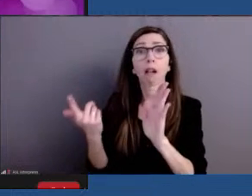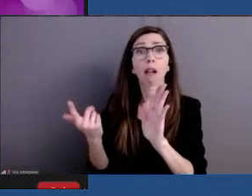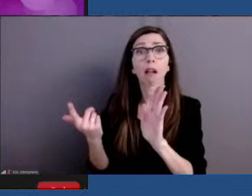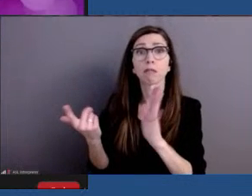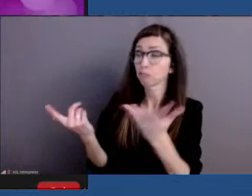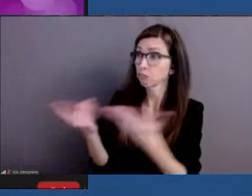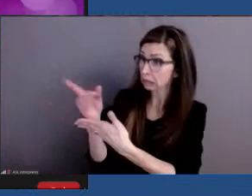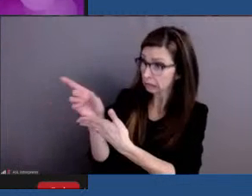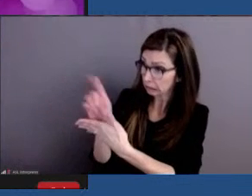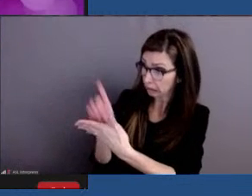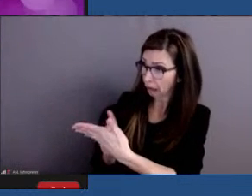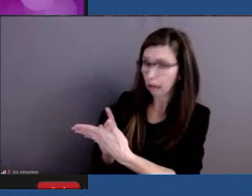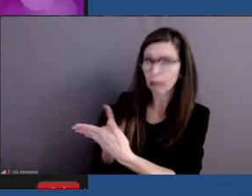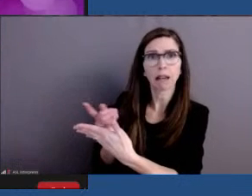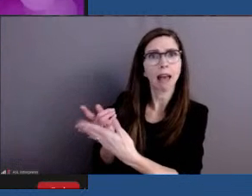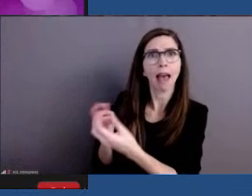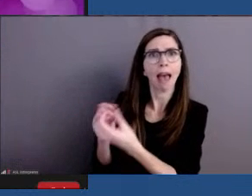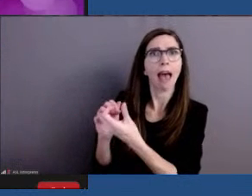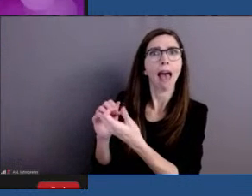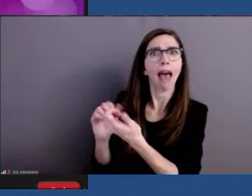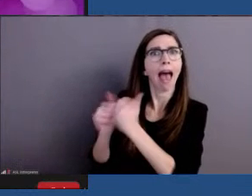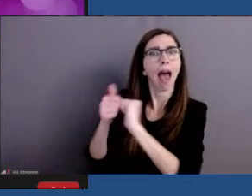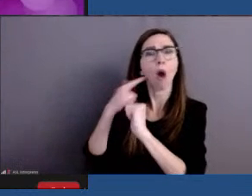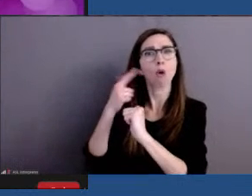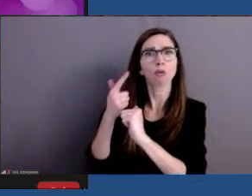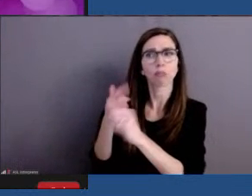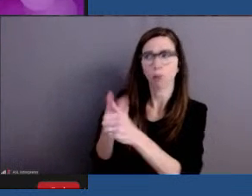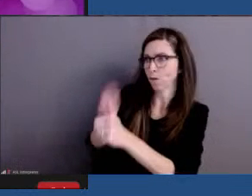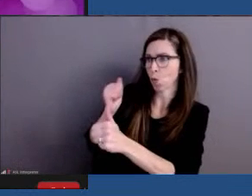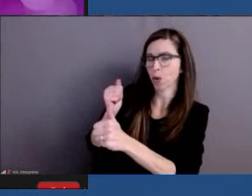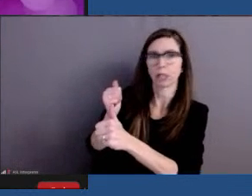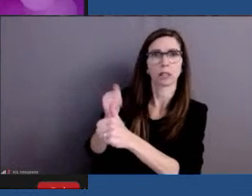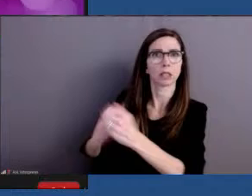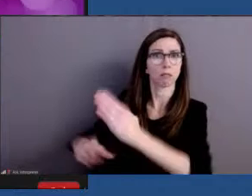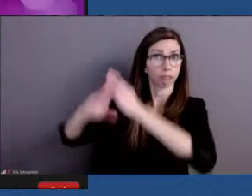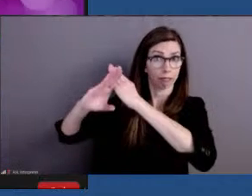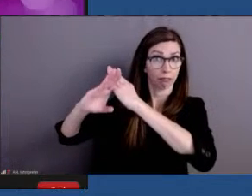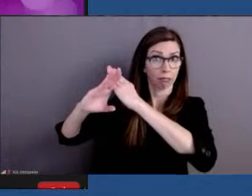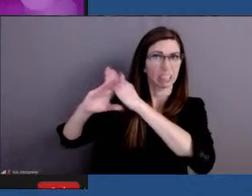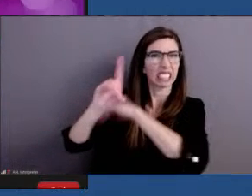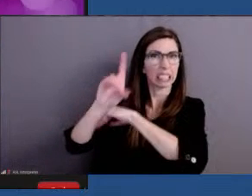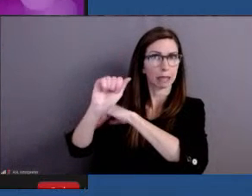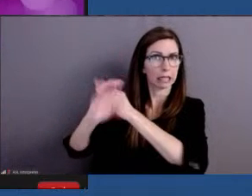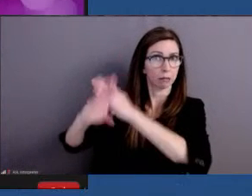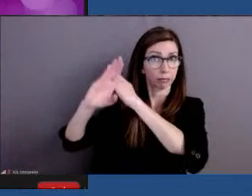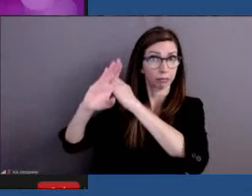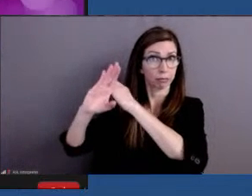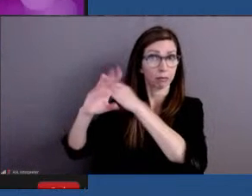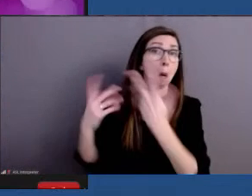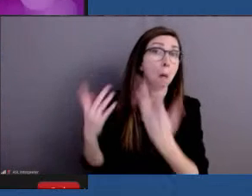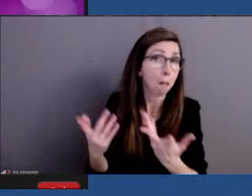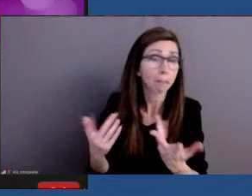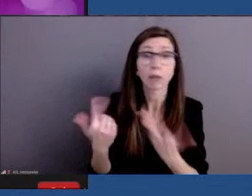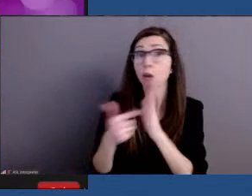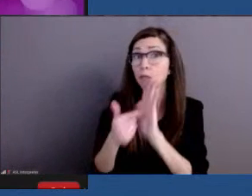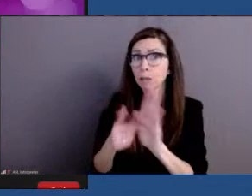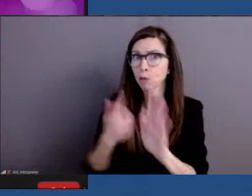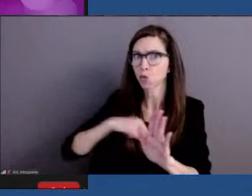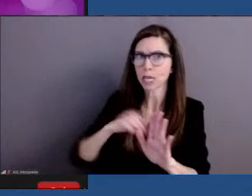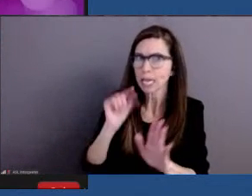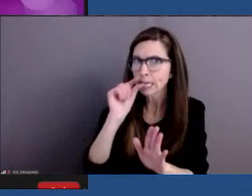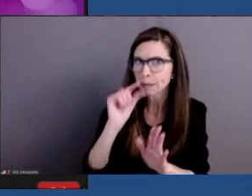that it doesn't create any accessibility barriers. We had been concerned about the possibility of creating barriers